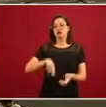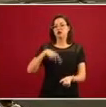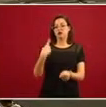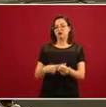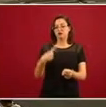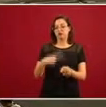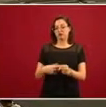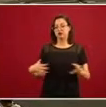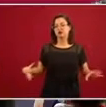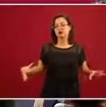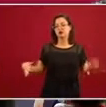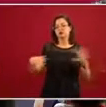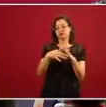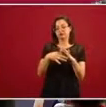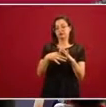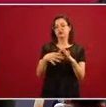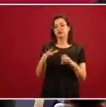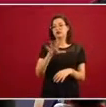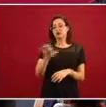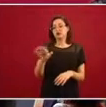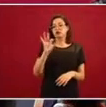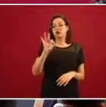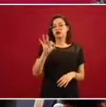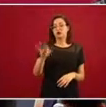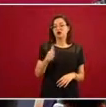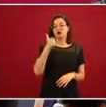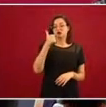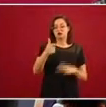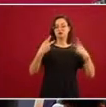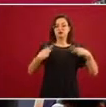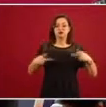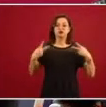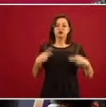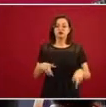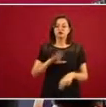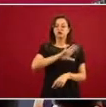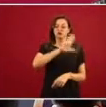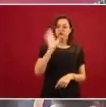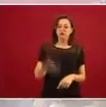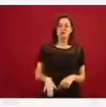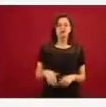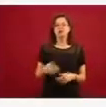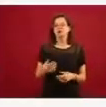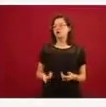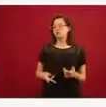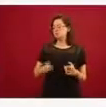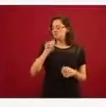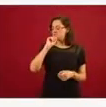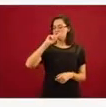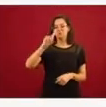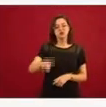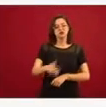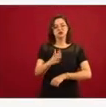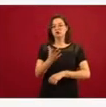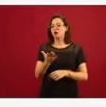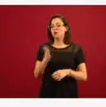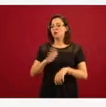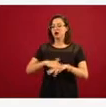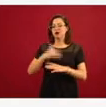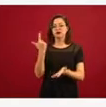Here we have the comorbidity chart, meaning all those conditions that were